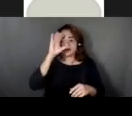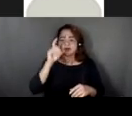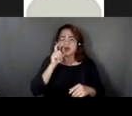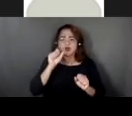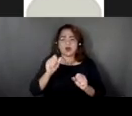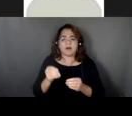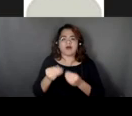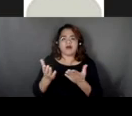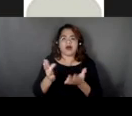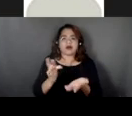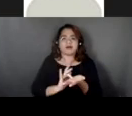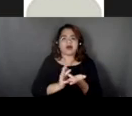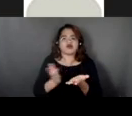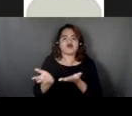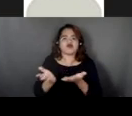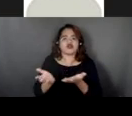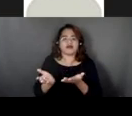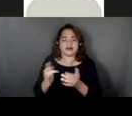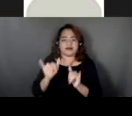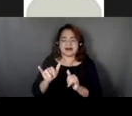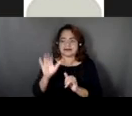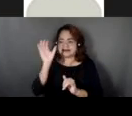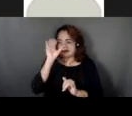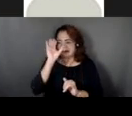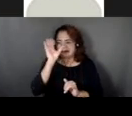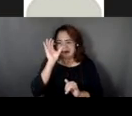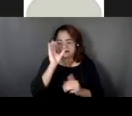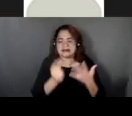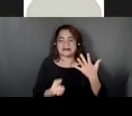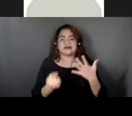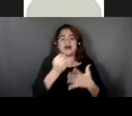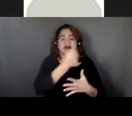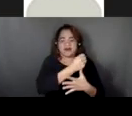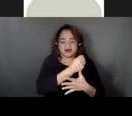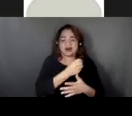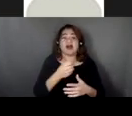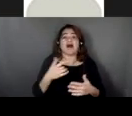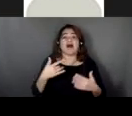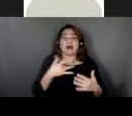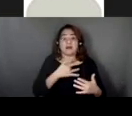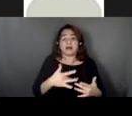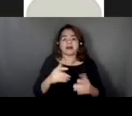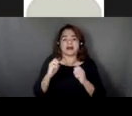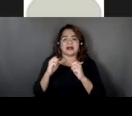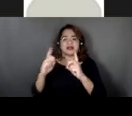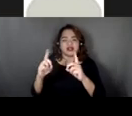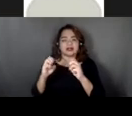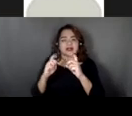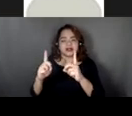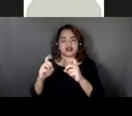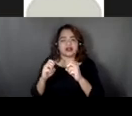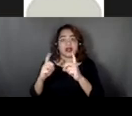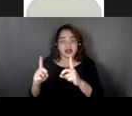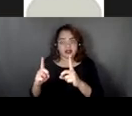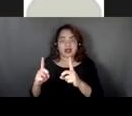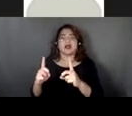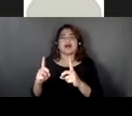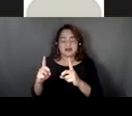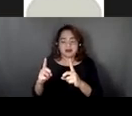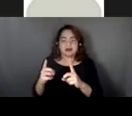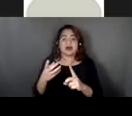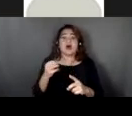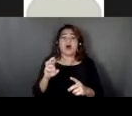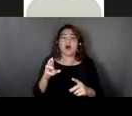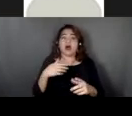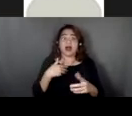care. And folks often talk about needing to educate their providers or being refused care because the provider doesn't know how to